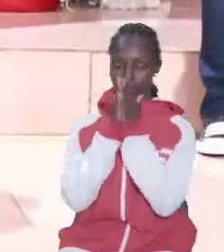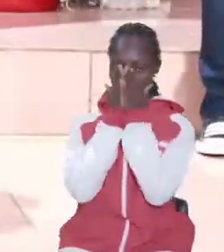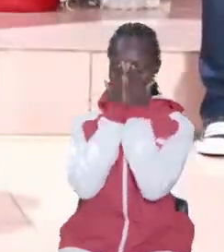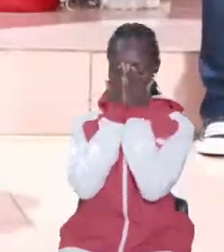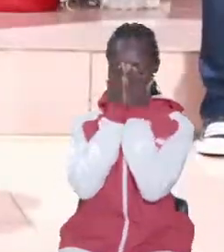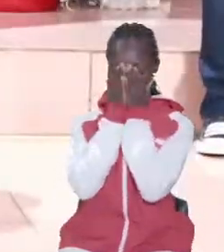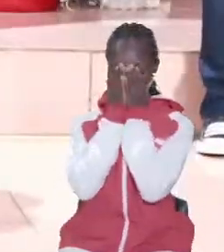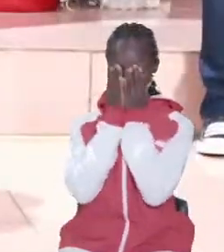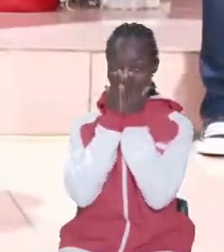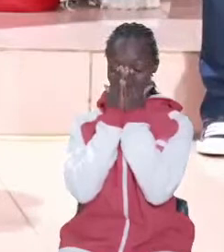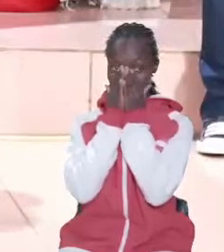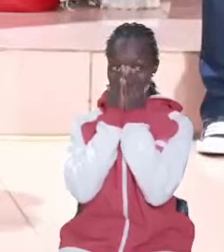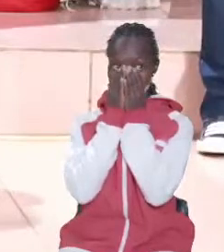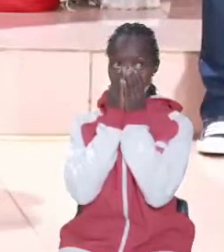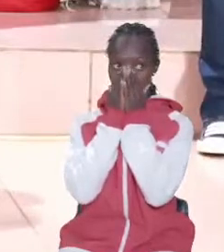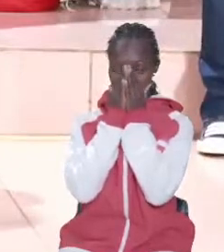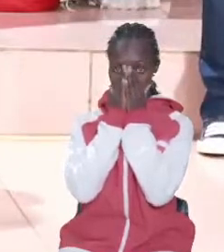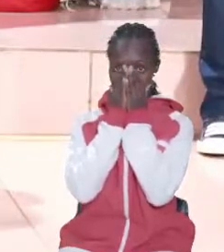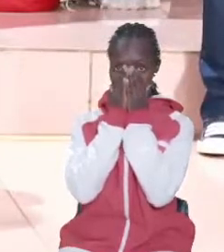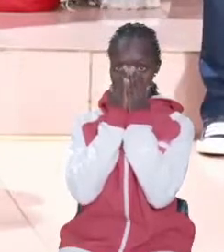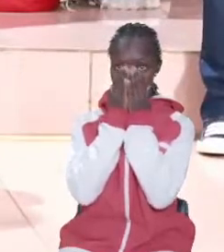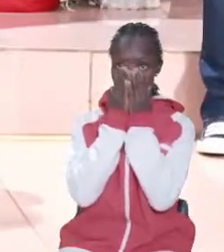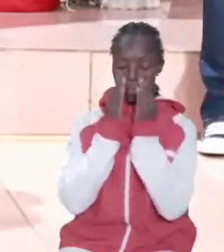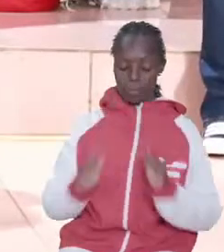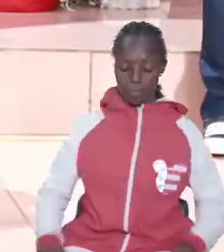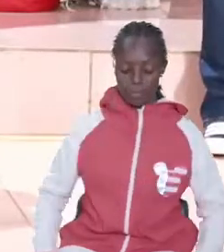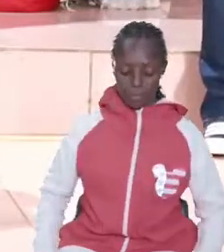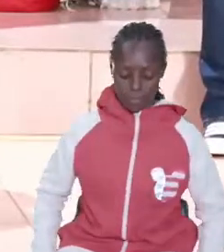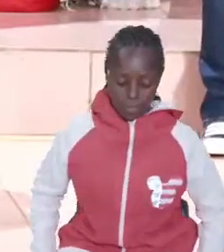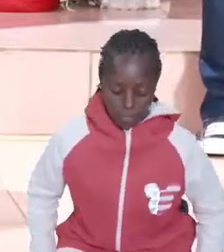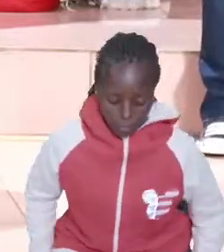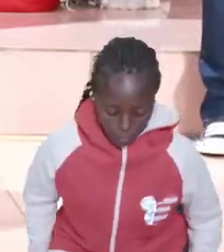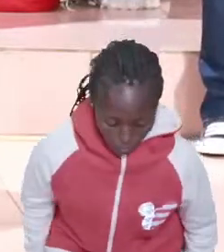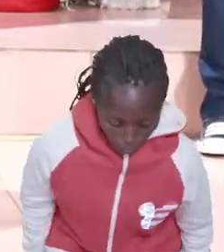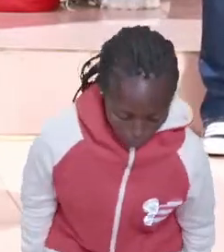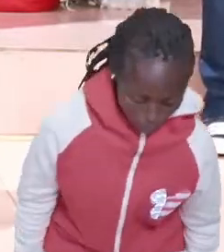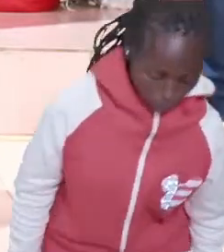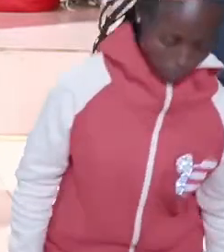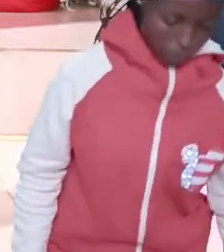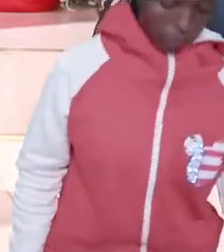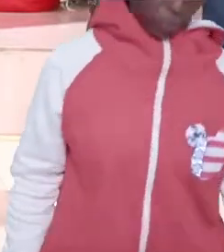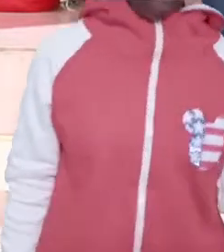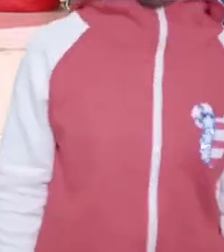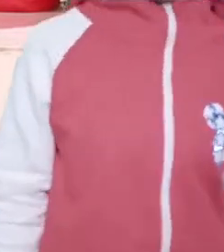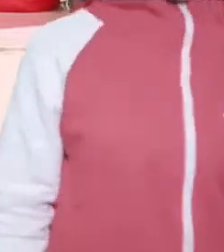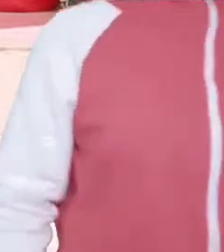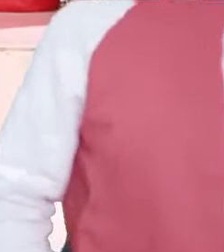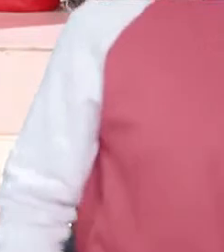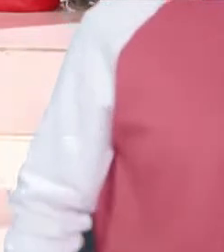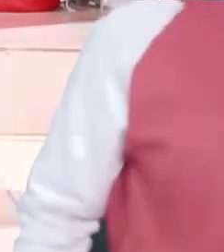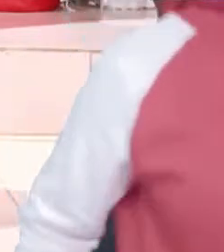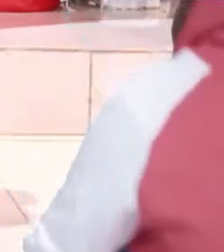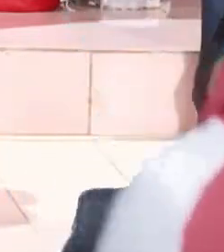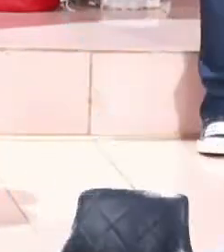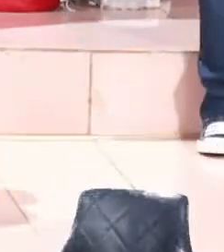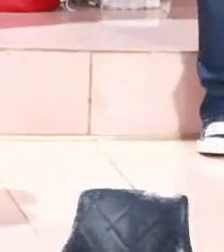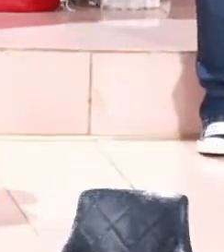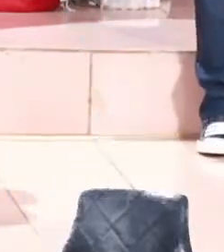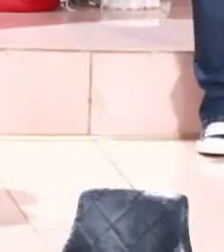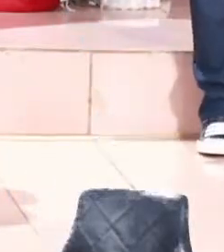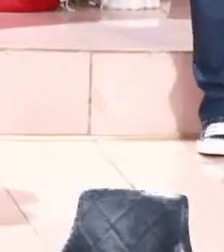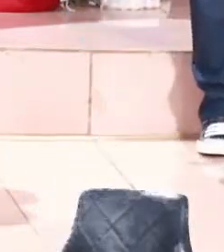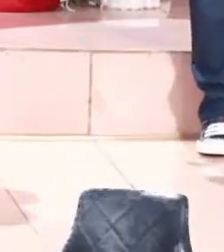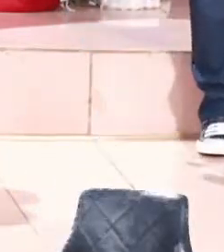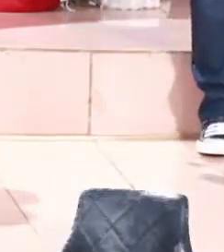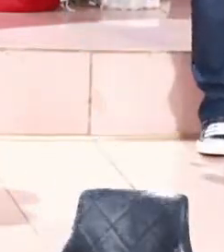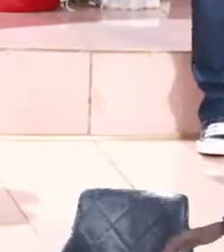We say thank you for the many things that you've given to us. The gift of this year, 2023,